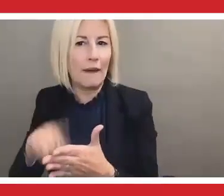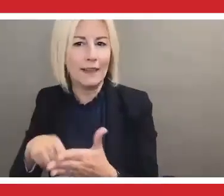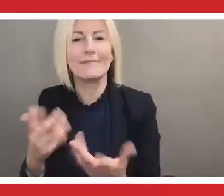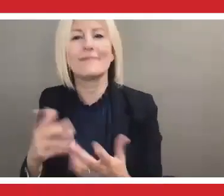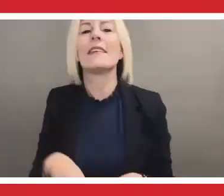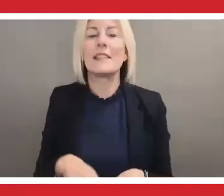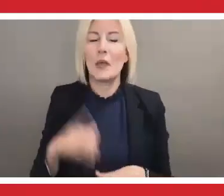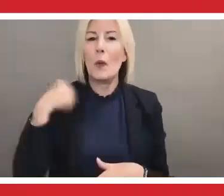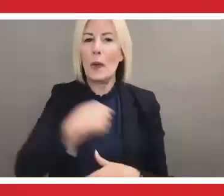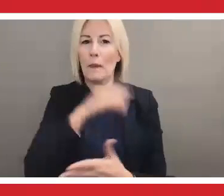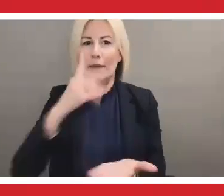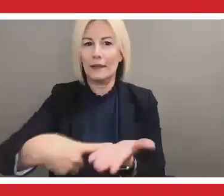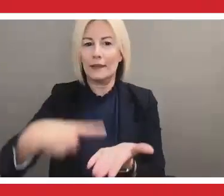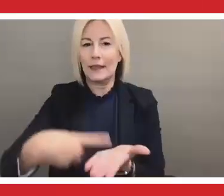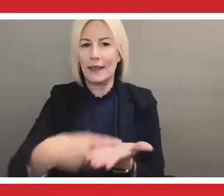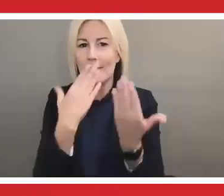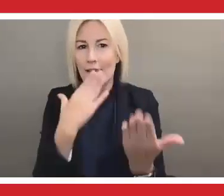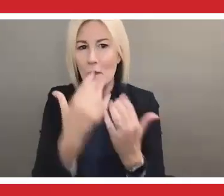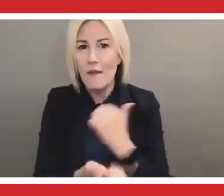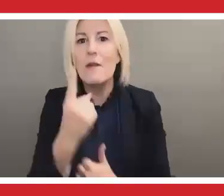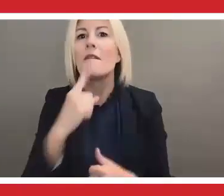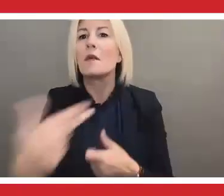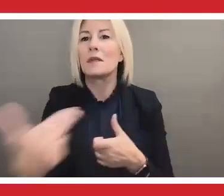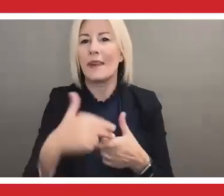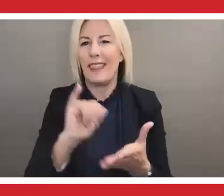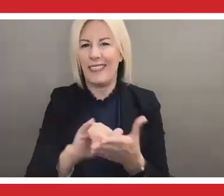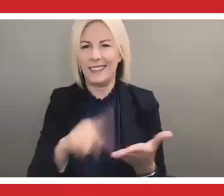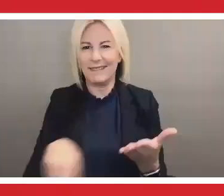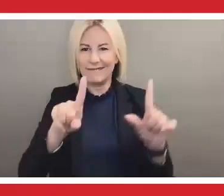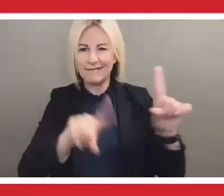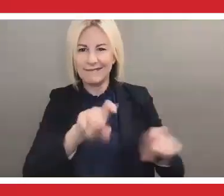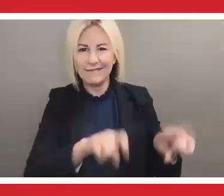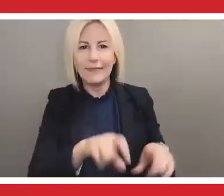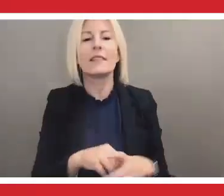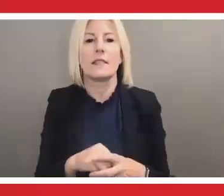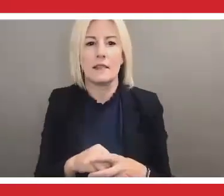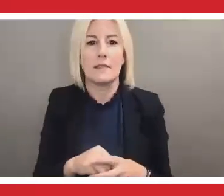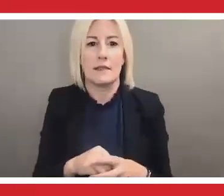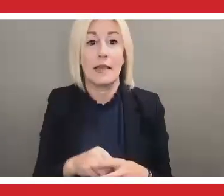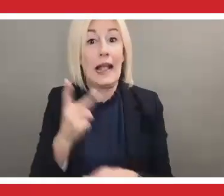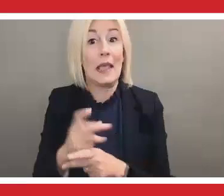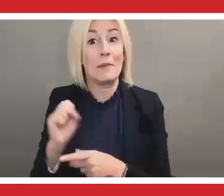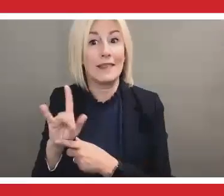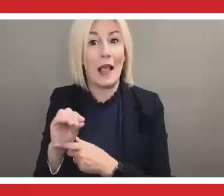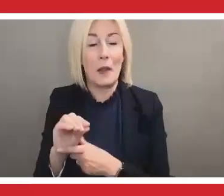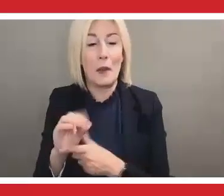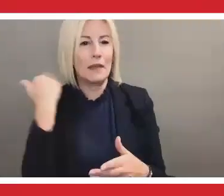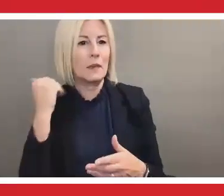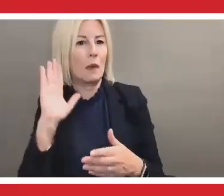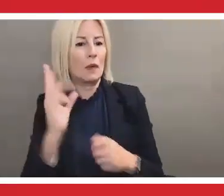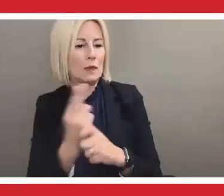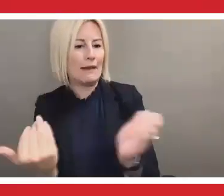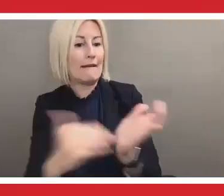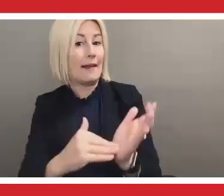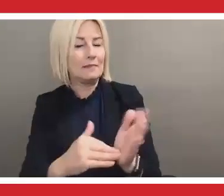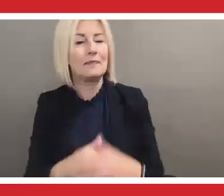discussing that. Thank you very much, everybody, for joining in that poll. Do keep Slido here because we'll be using it again shortly.